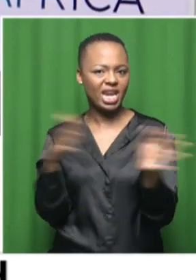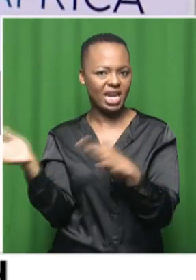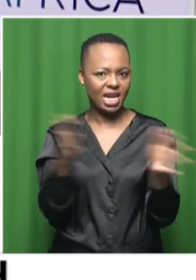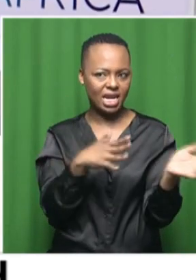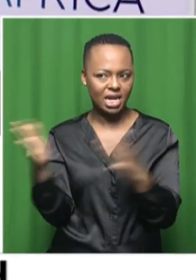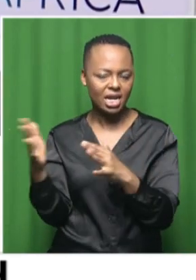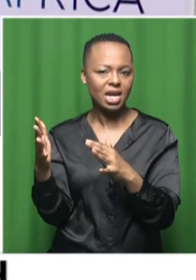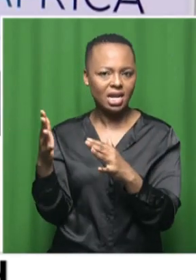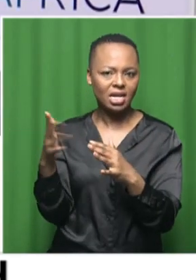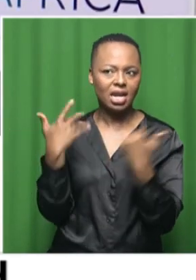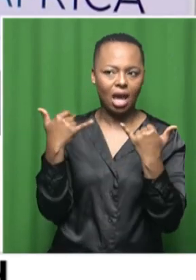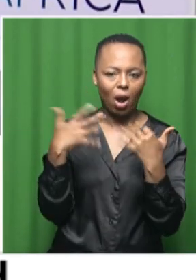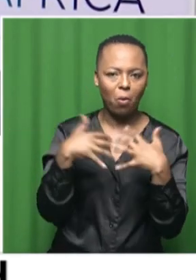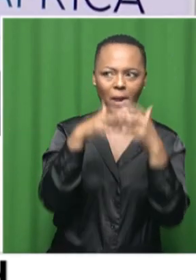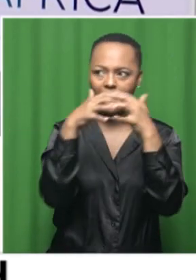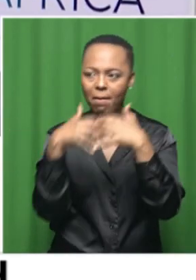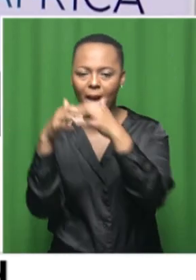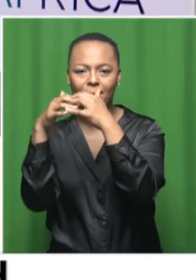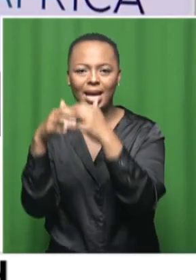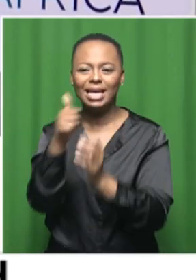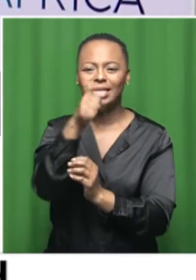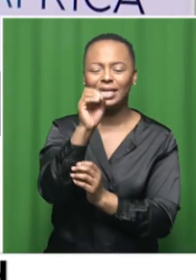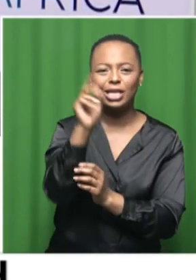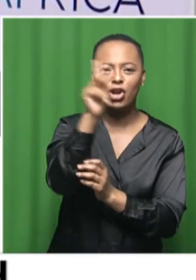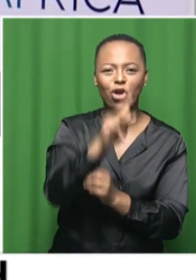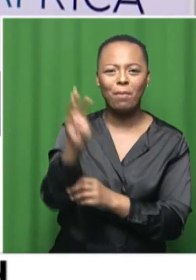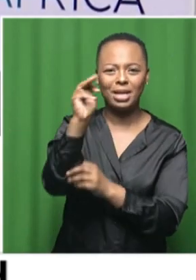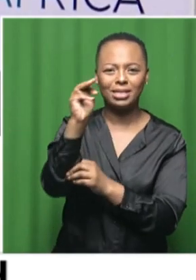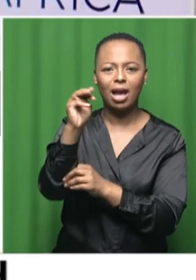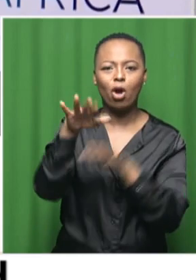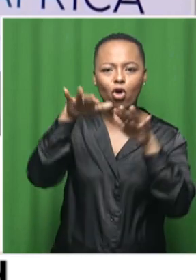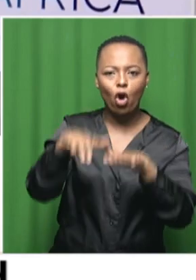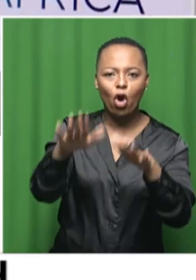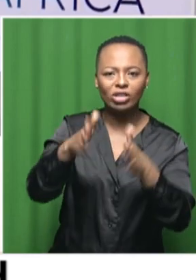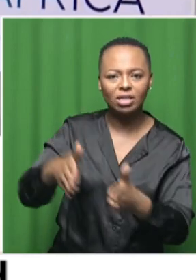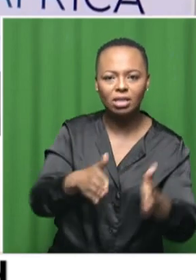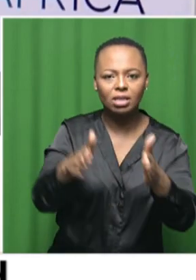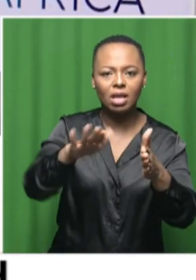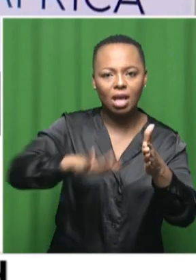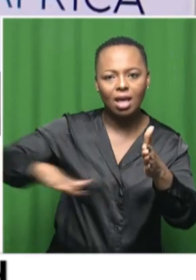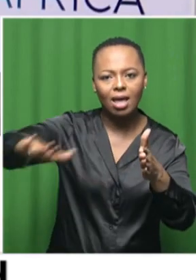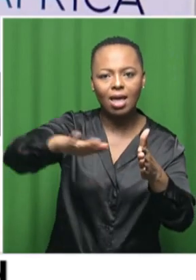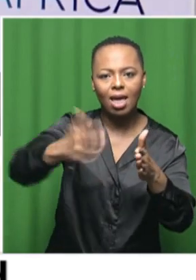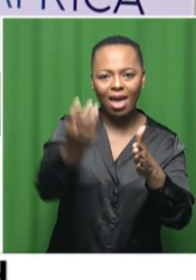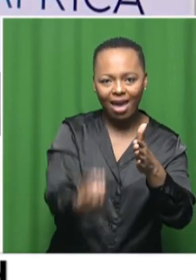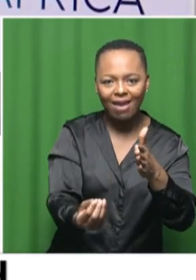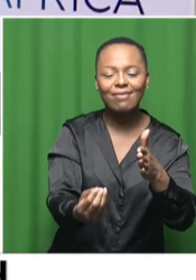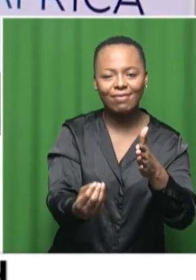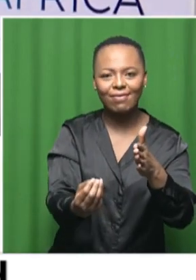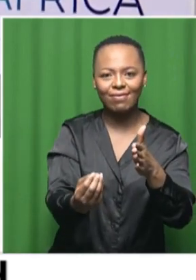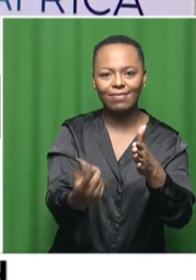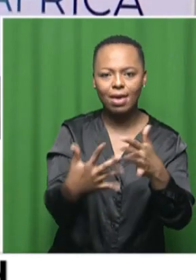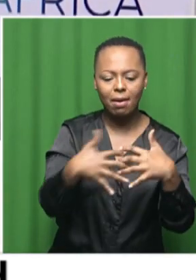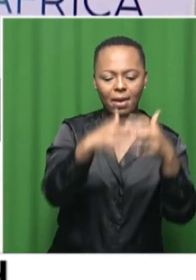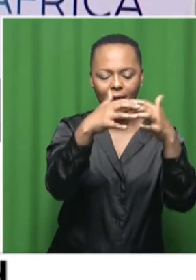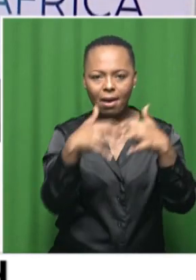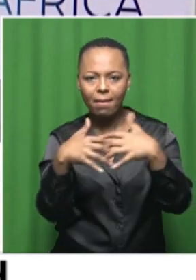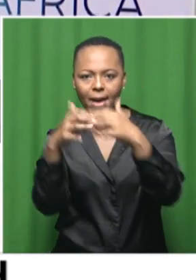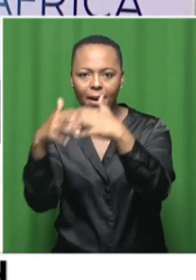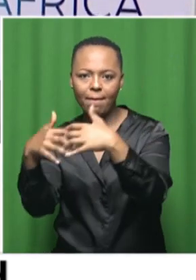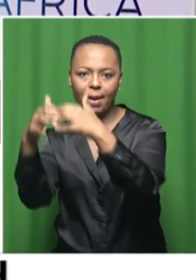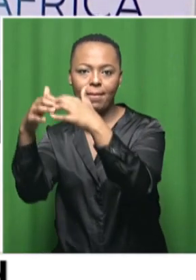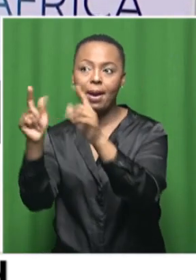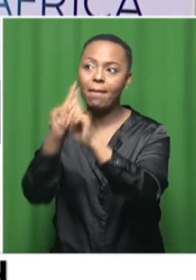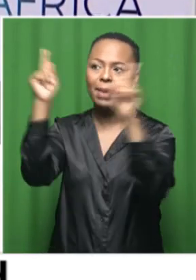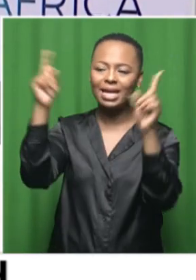6,000 kilometers of coastline that we have. The inputs really are being produced from somewhere